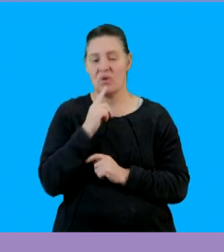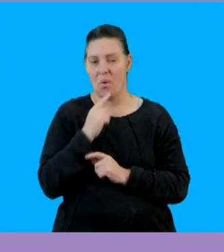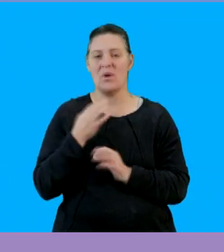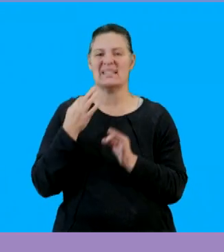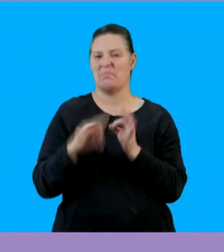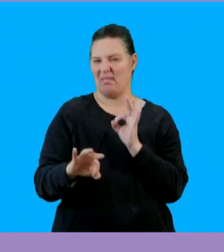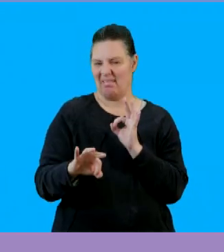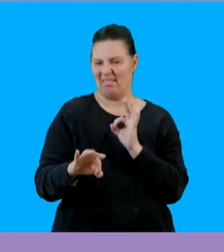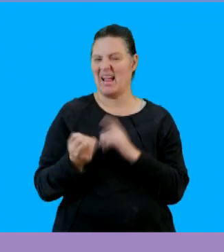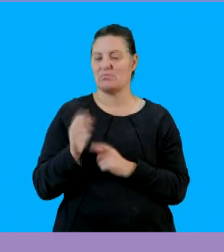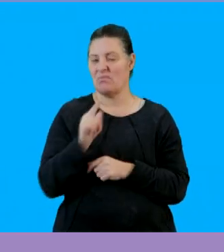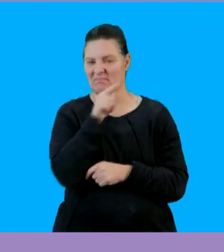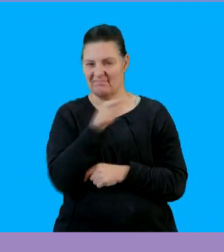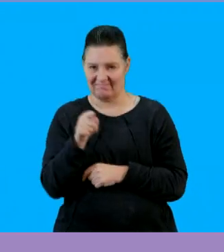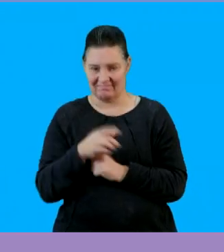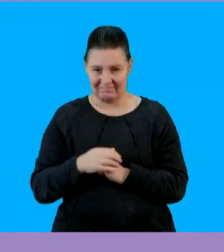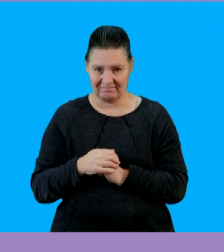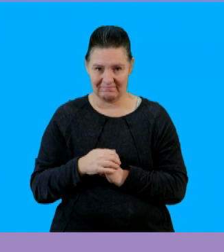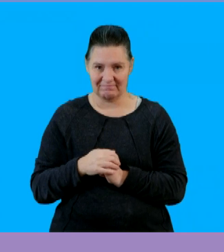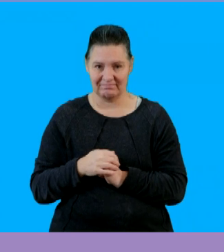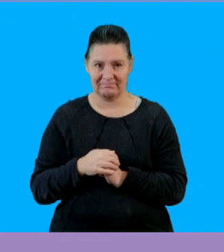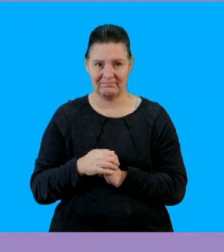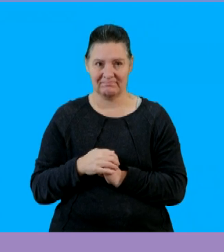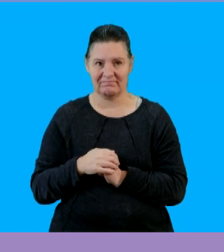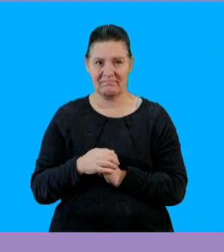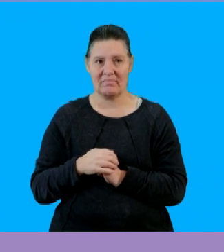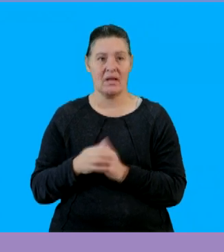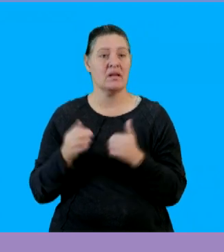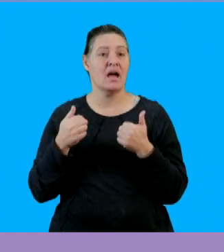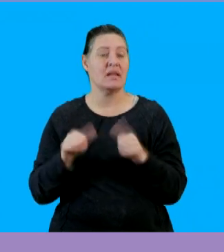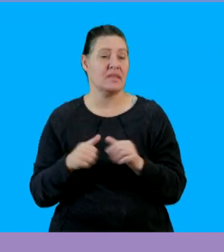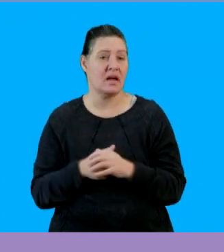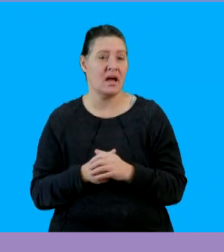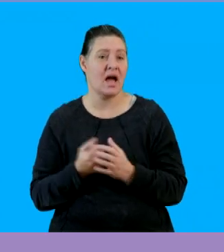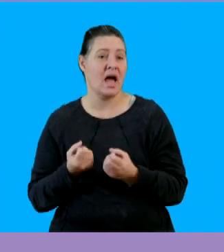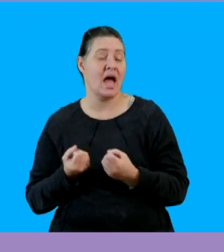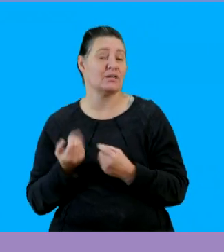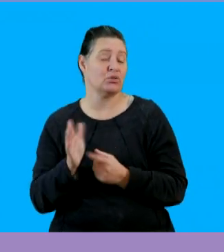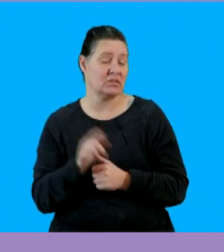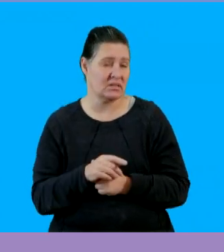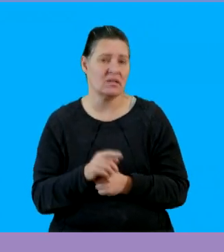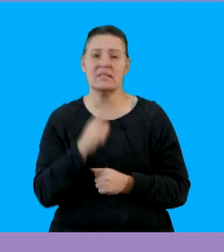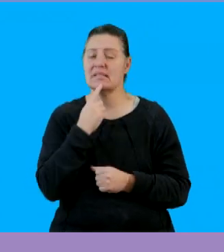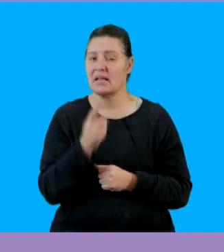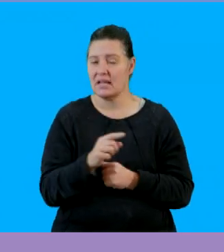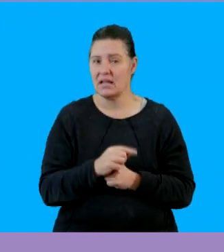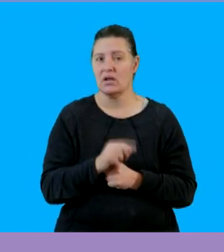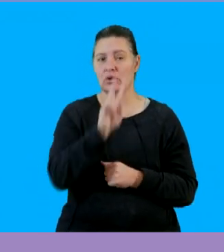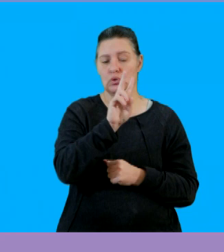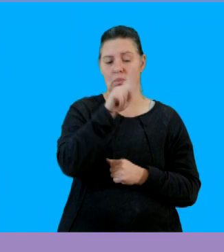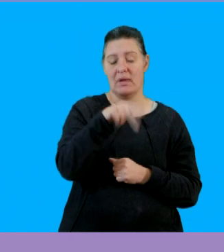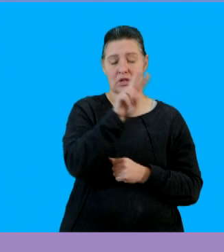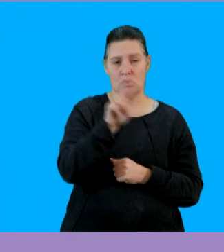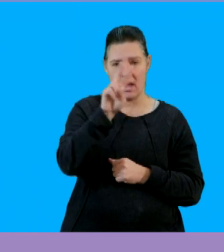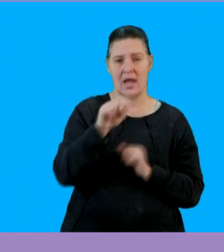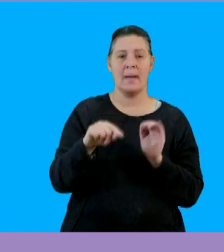the simplified expression of that one. Here's another expression here, which